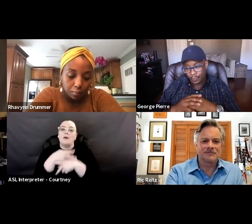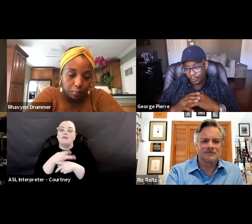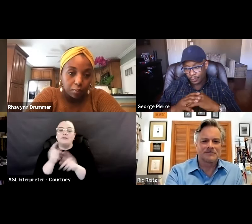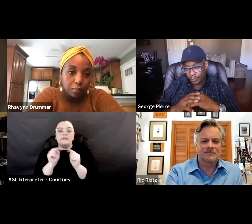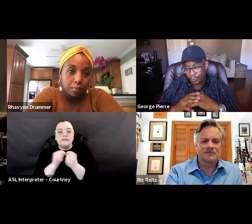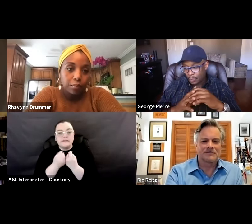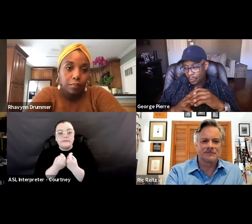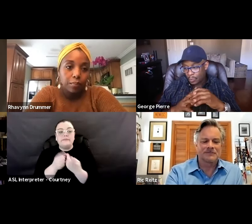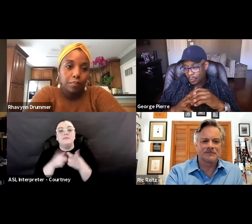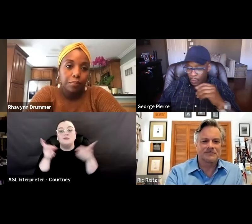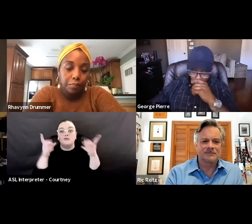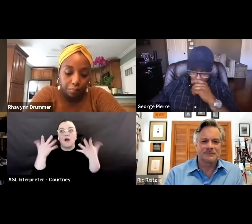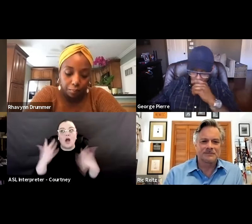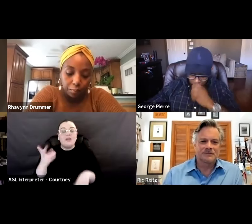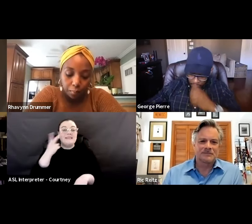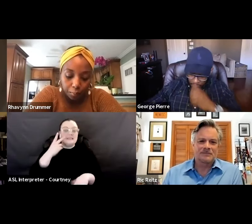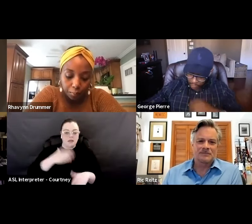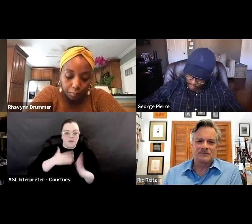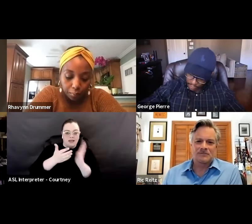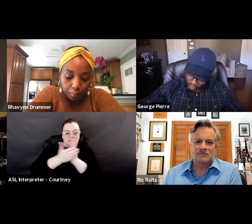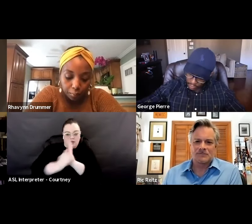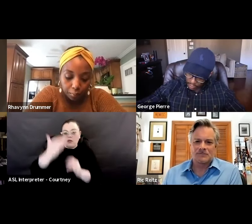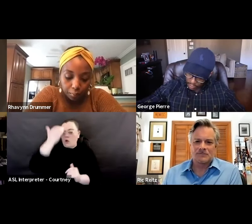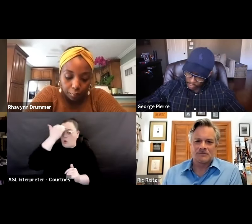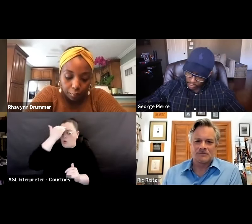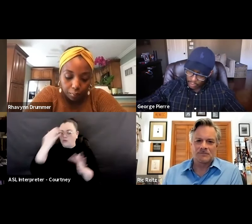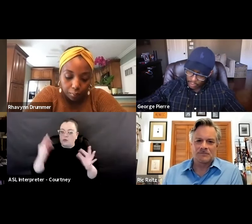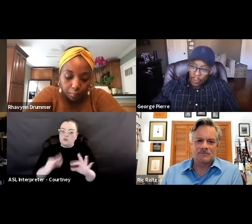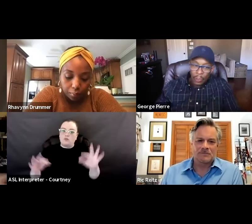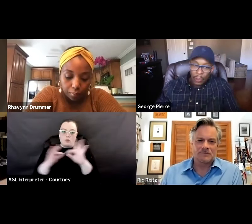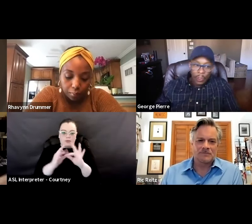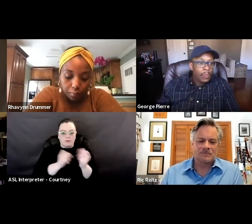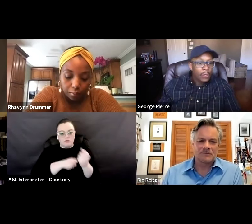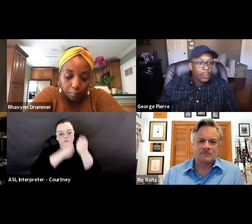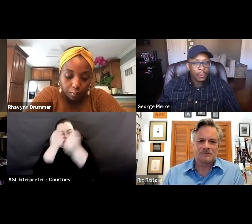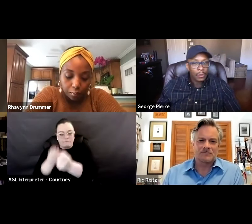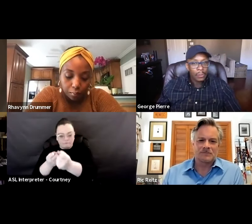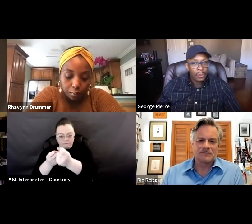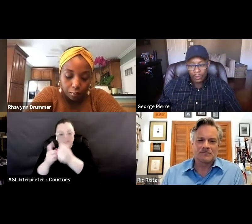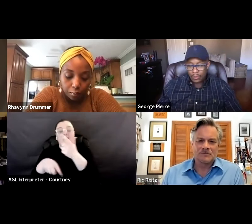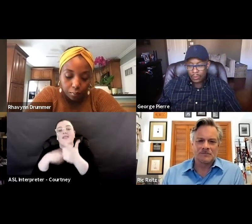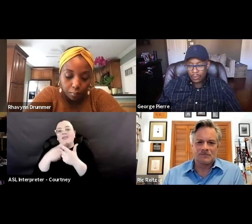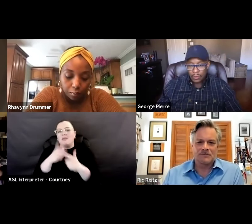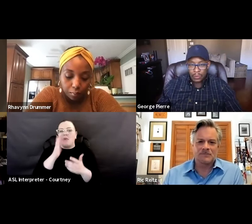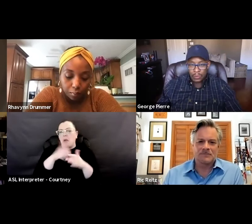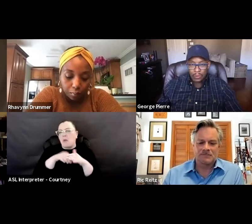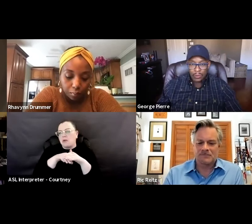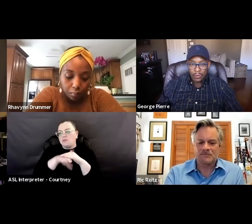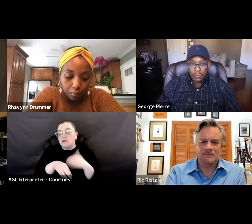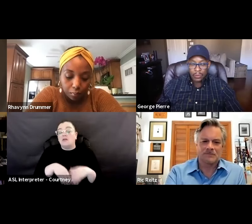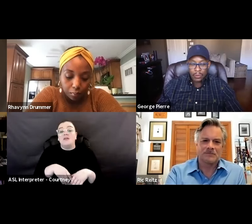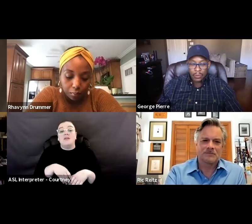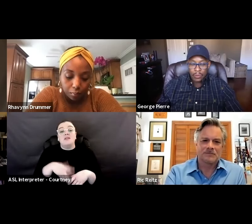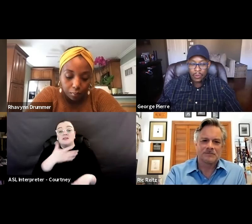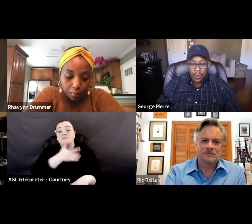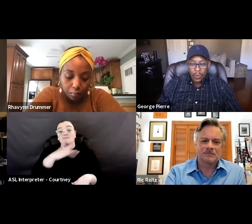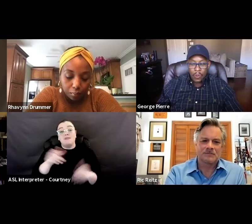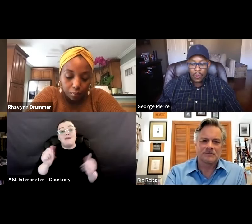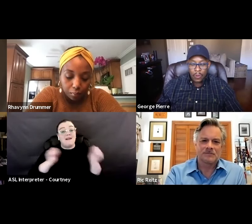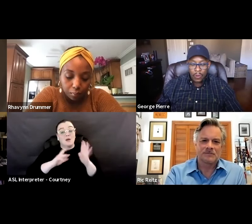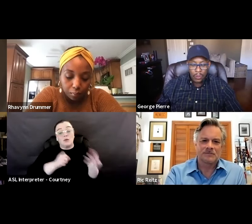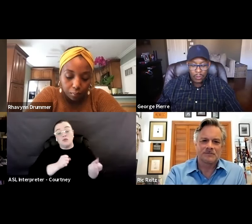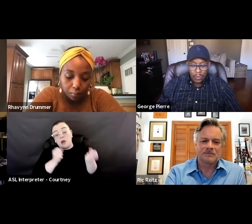have seen their work and knows that it's worth the drive. And then the actors would get in. But many times actors would drive all those